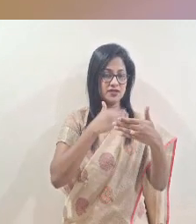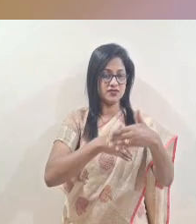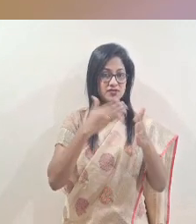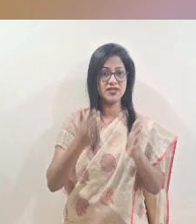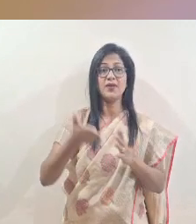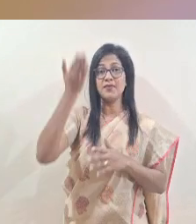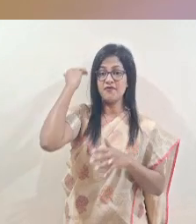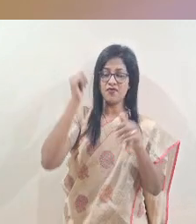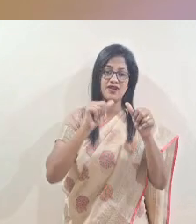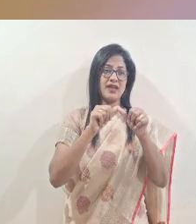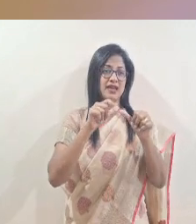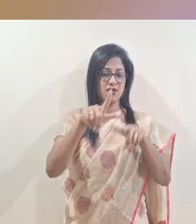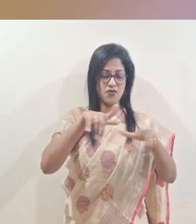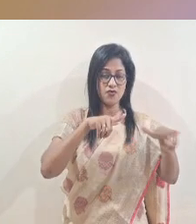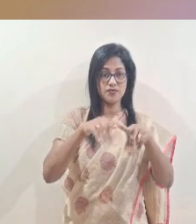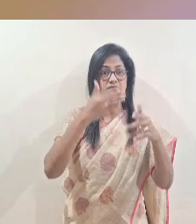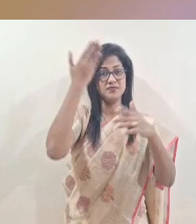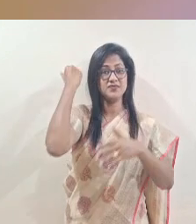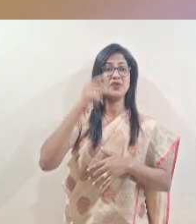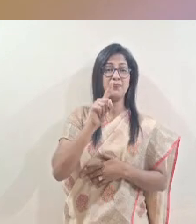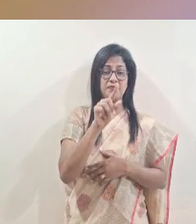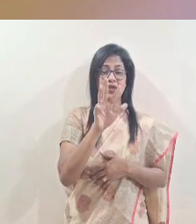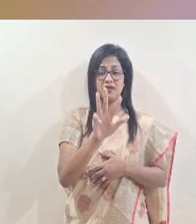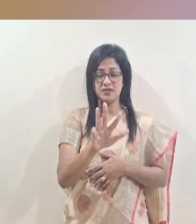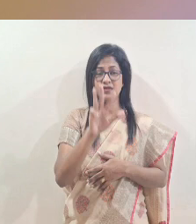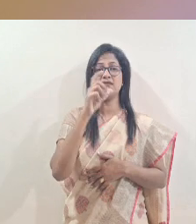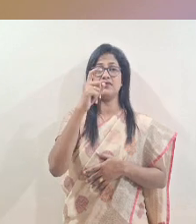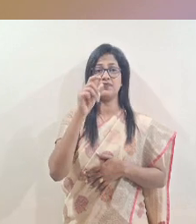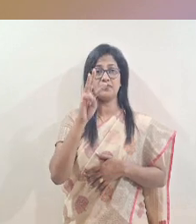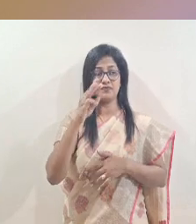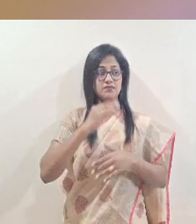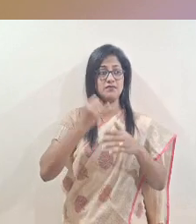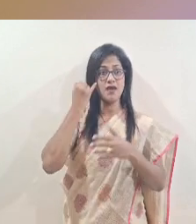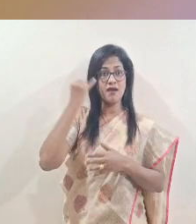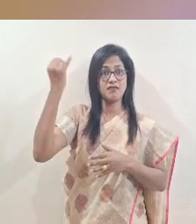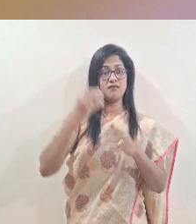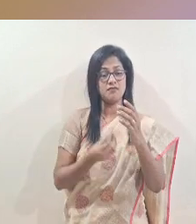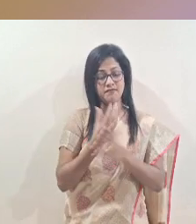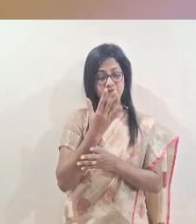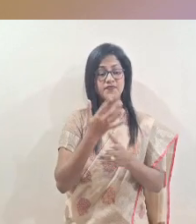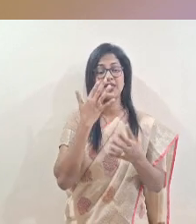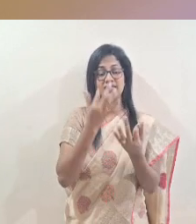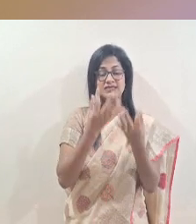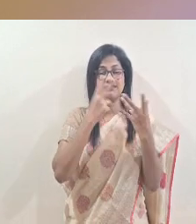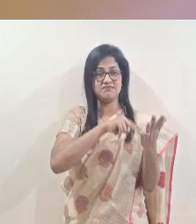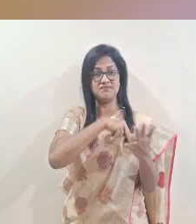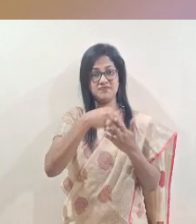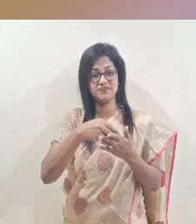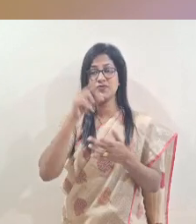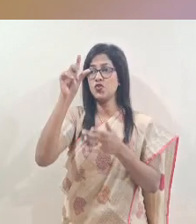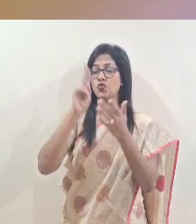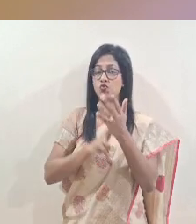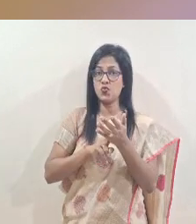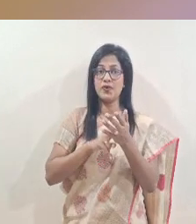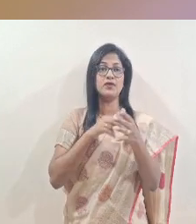of ecology in the year 1973. And resilience, as defined by the United Nations